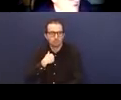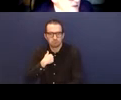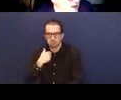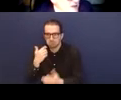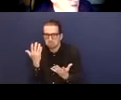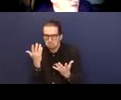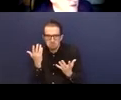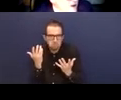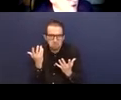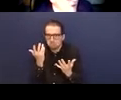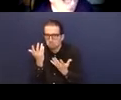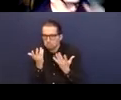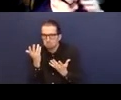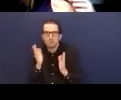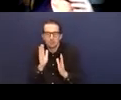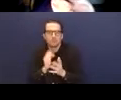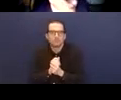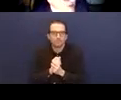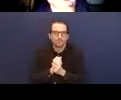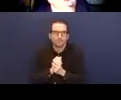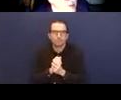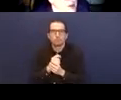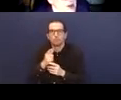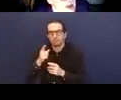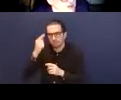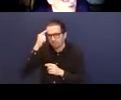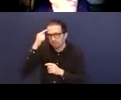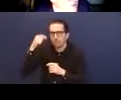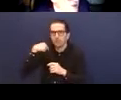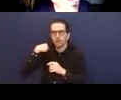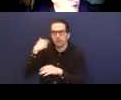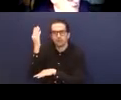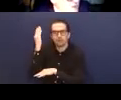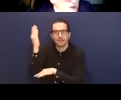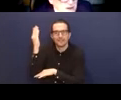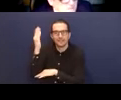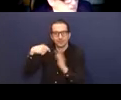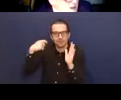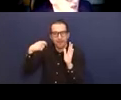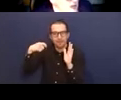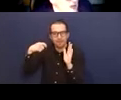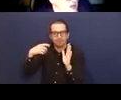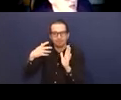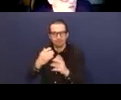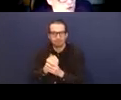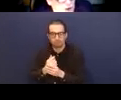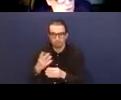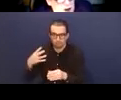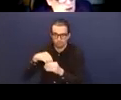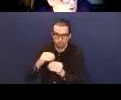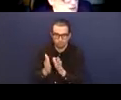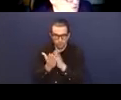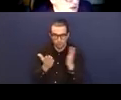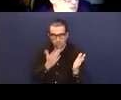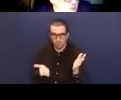245 indicators on the 17 SDGs, and 11 of them mention disability. If you think we